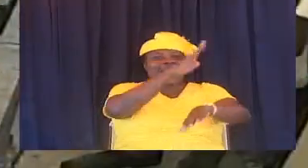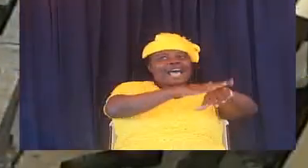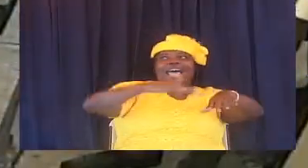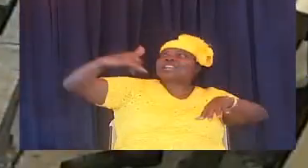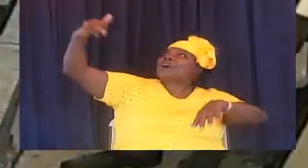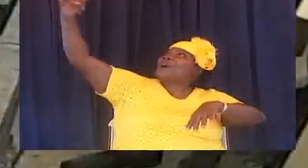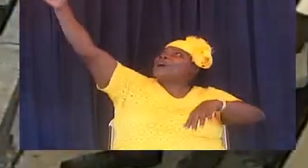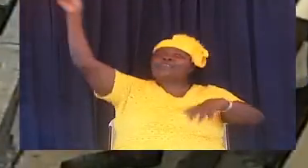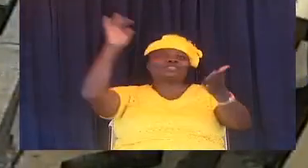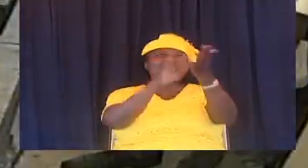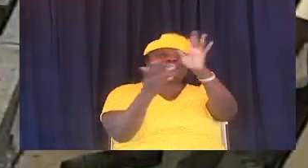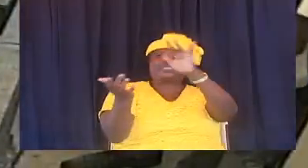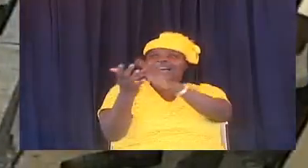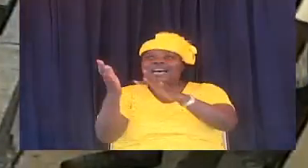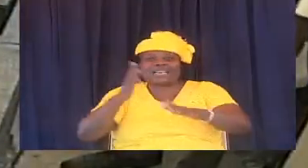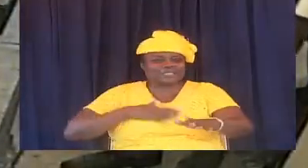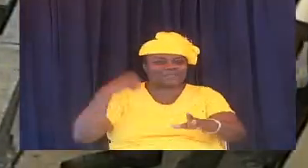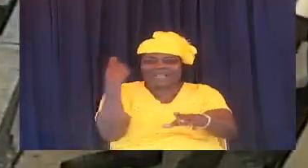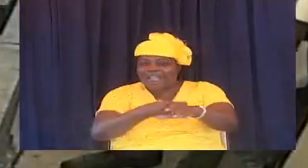call.